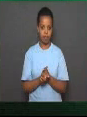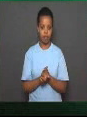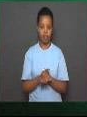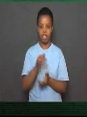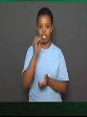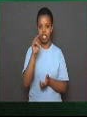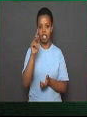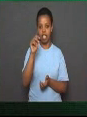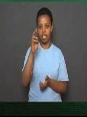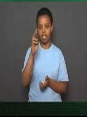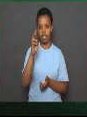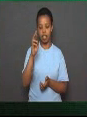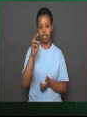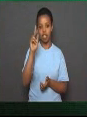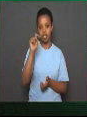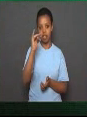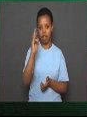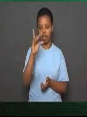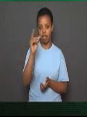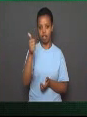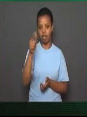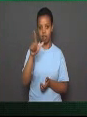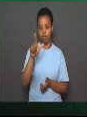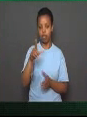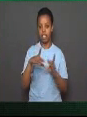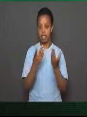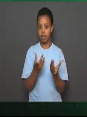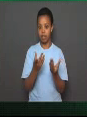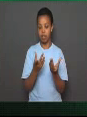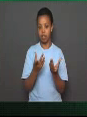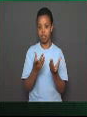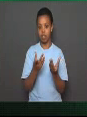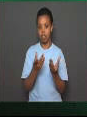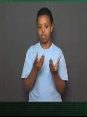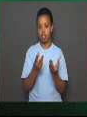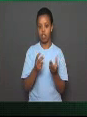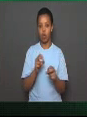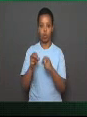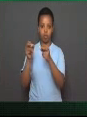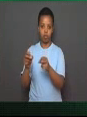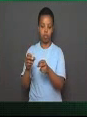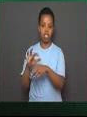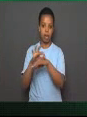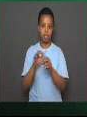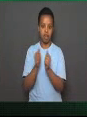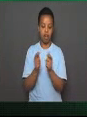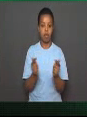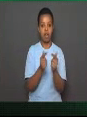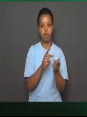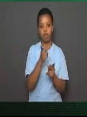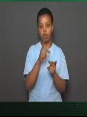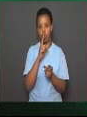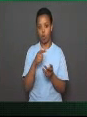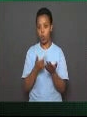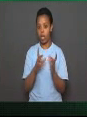The intertidal zone is the region where the ocean meets the land. This